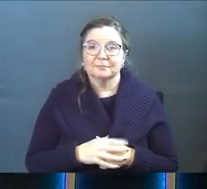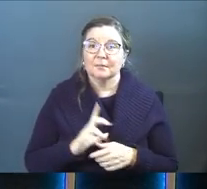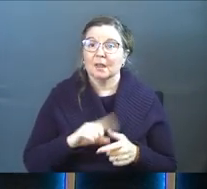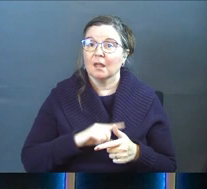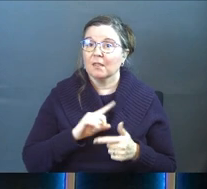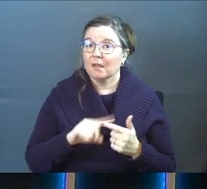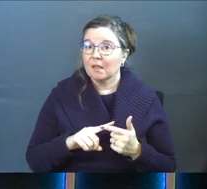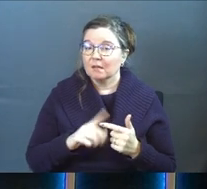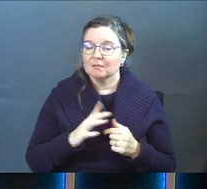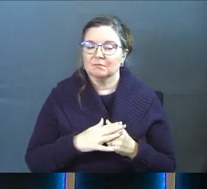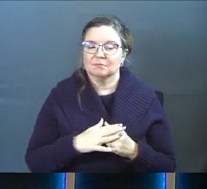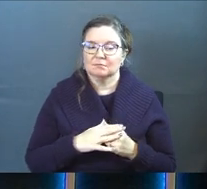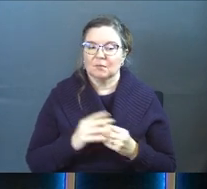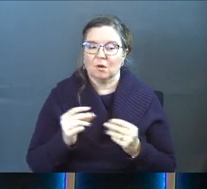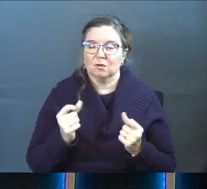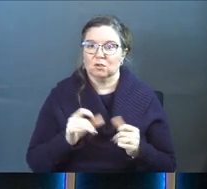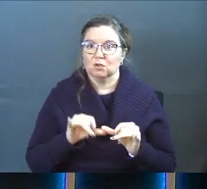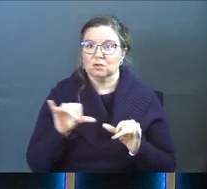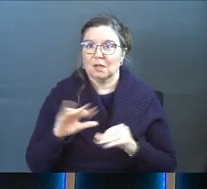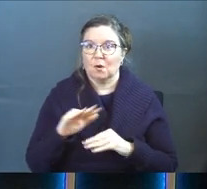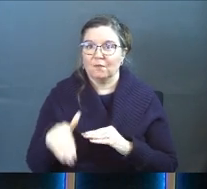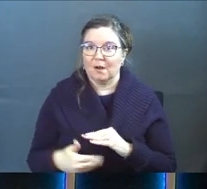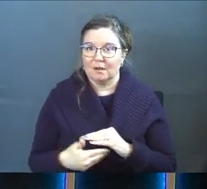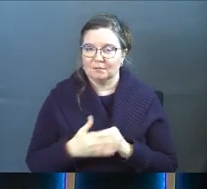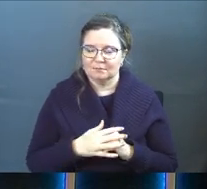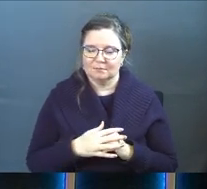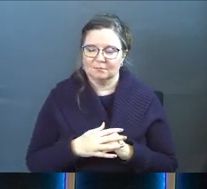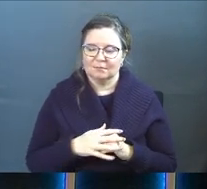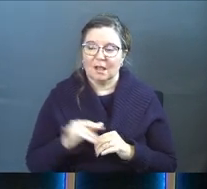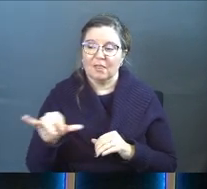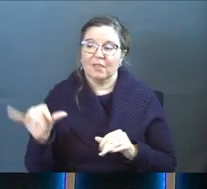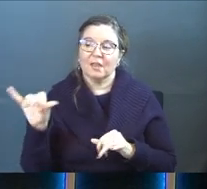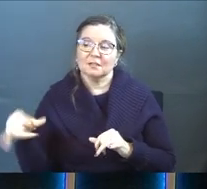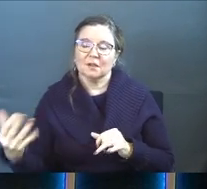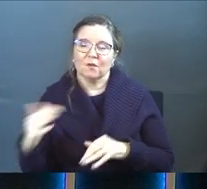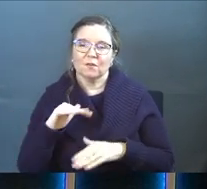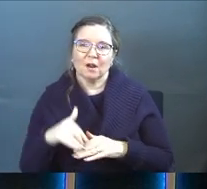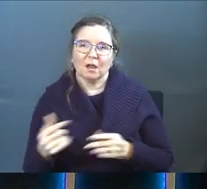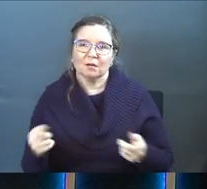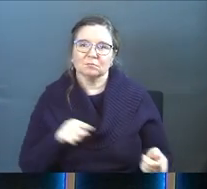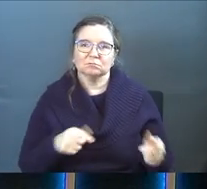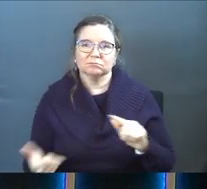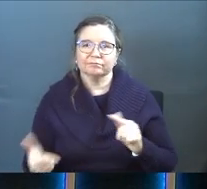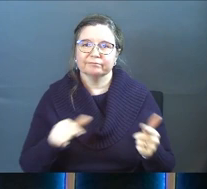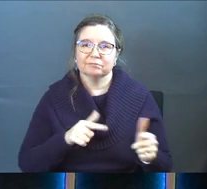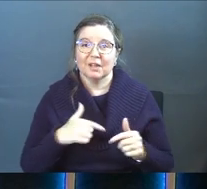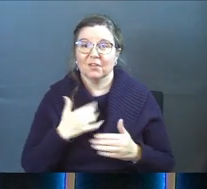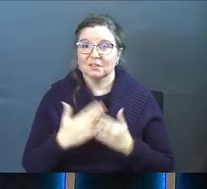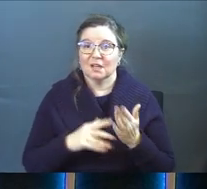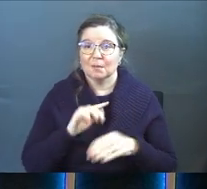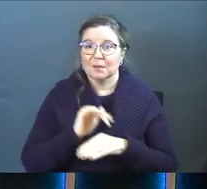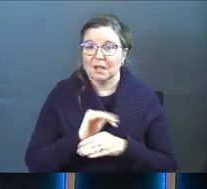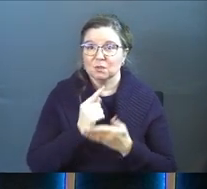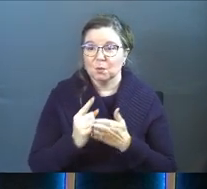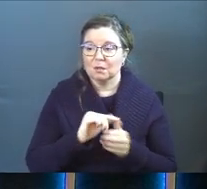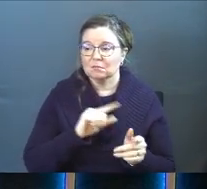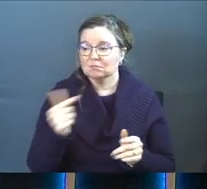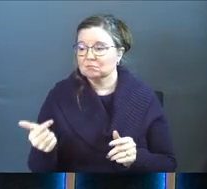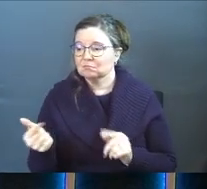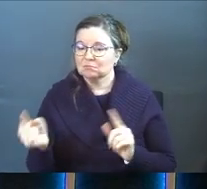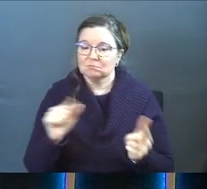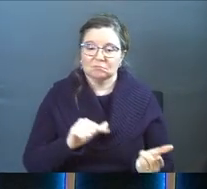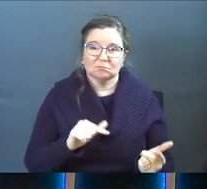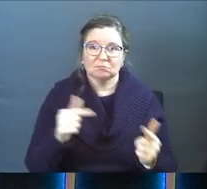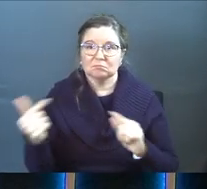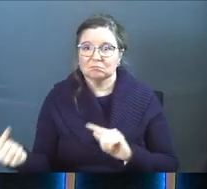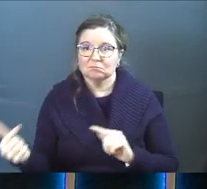And then all of a sudden you're staying overnight. And all of a sudden they're staying overnight. And all of a sudden there's certain nights a week that you're at their house. And there's certain nights a